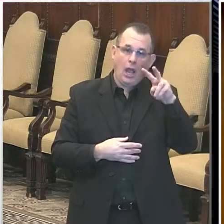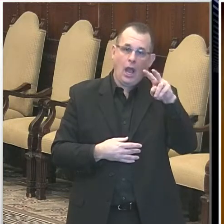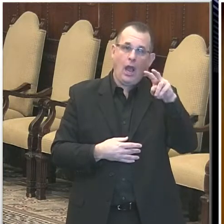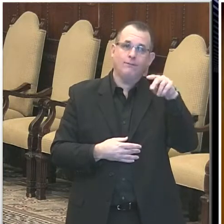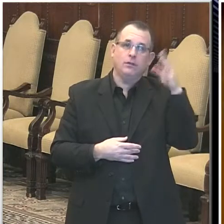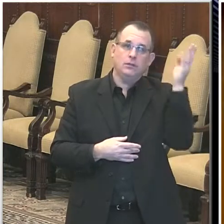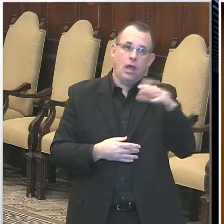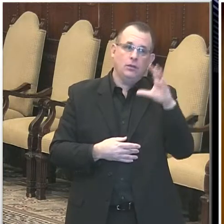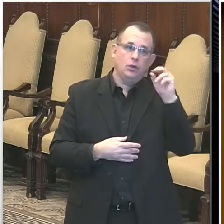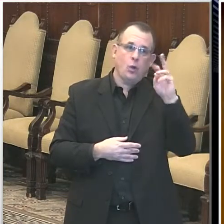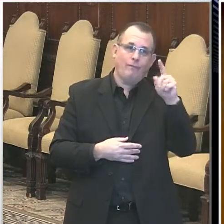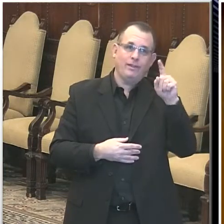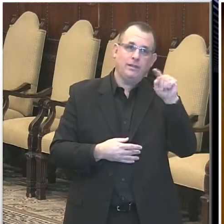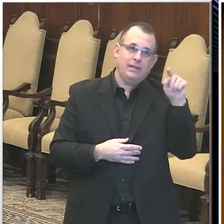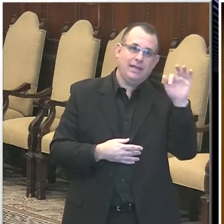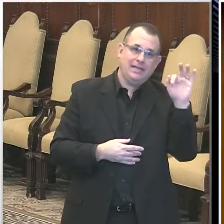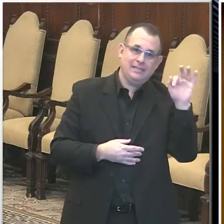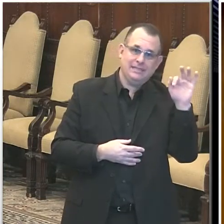phila.gov/COVID-19.